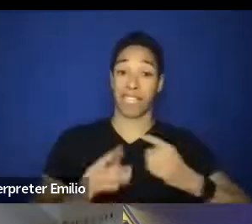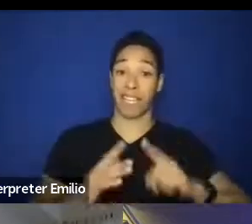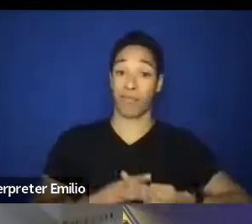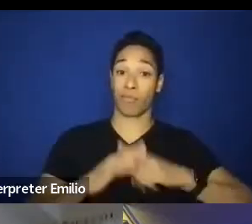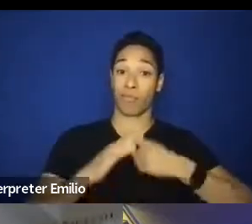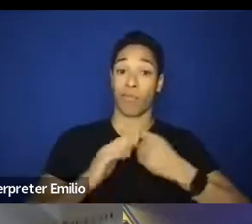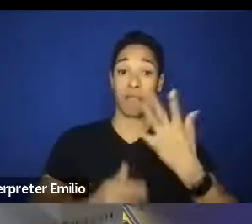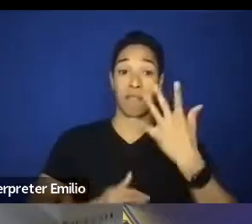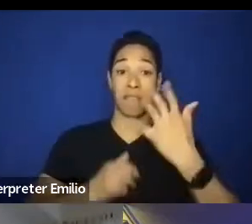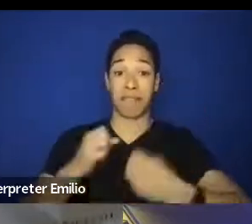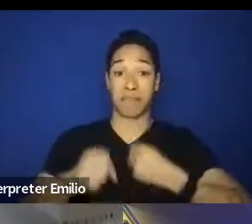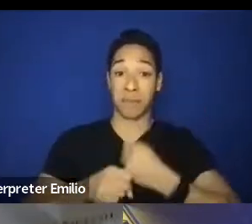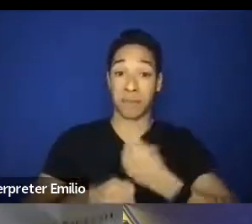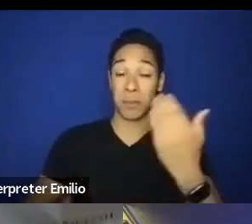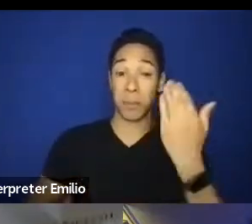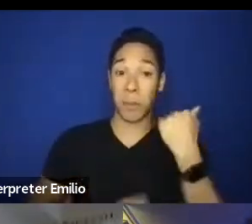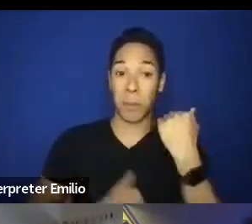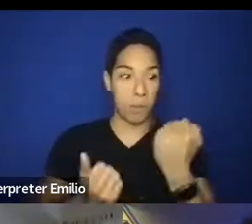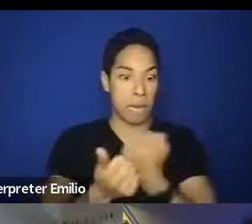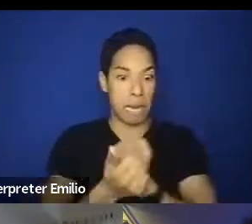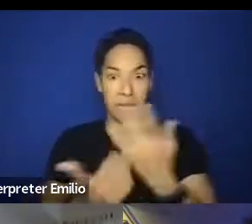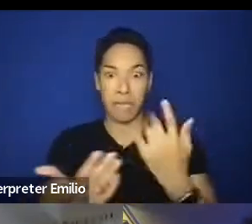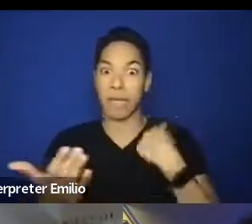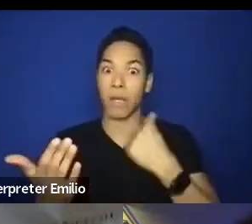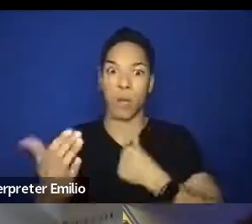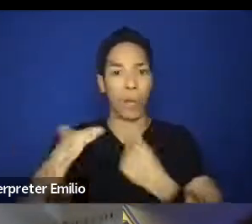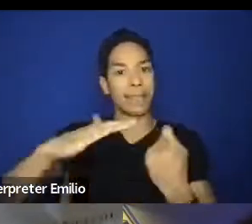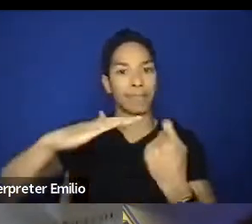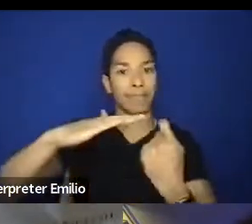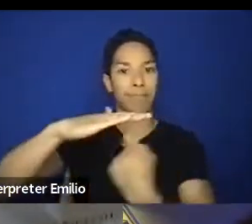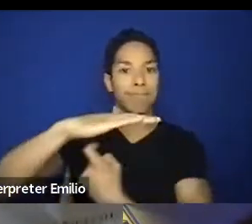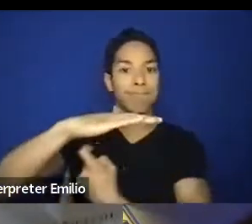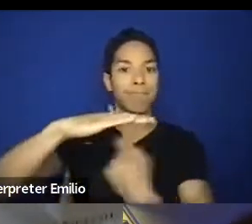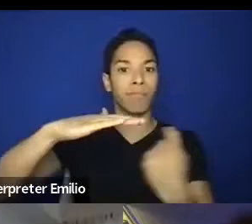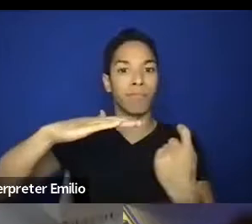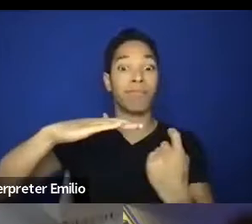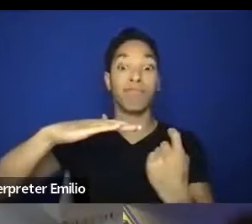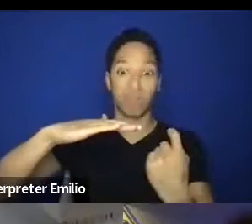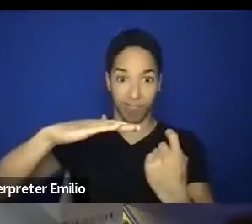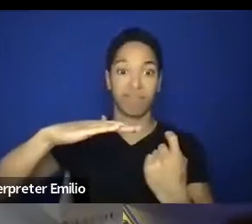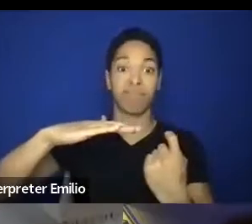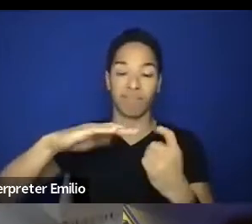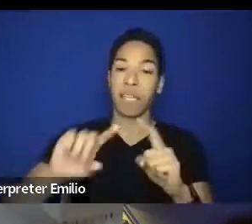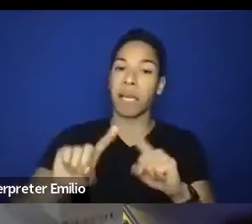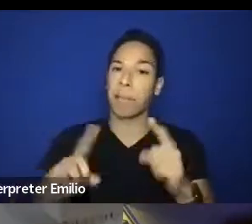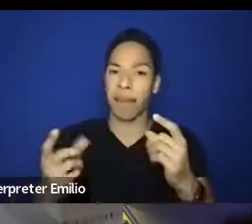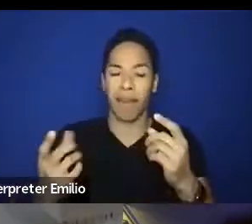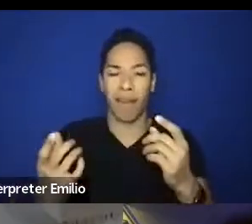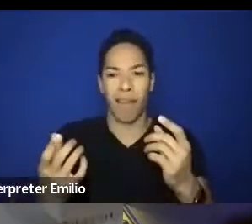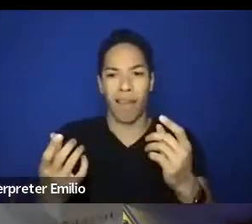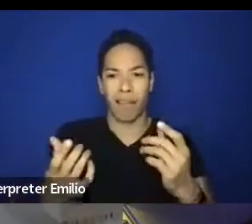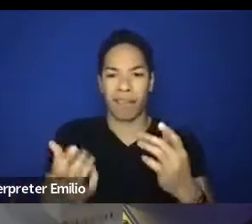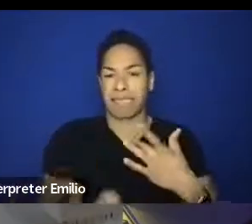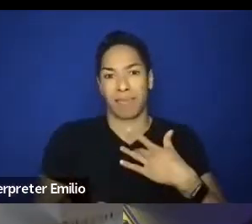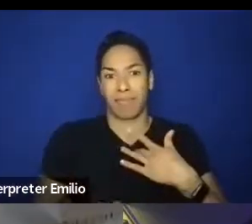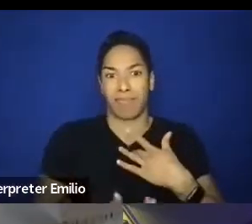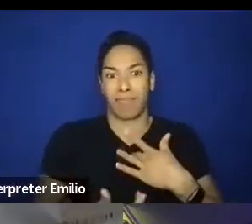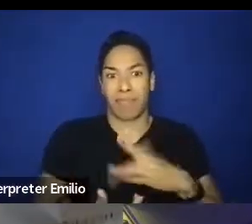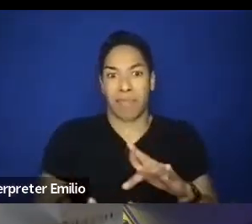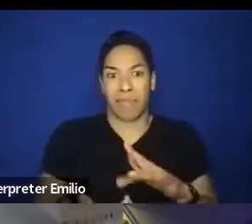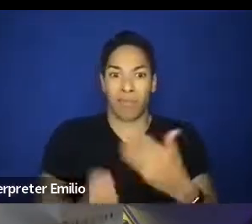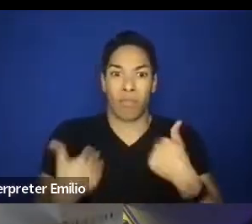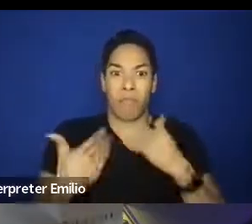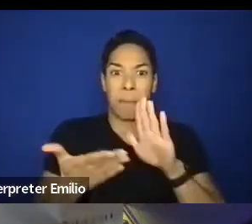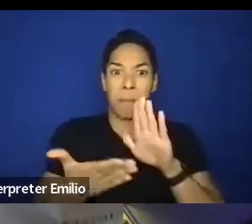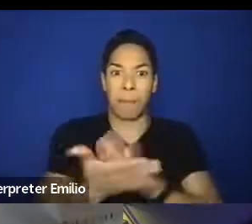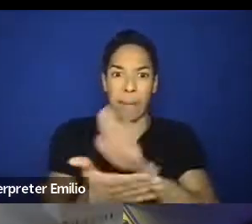we would, scan things, but most of the time you would have like a